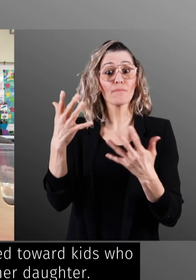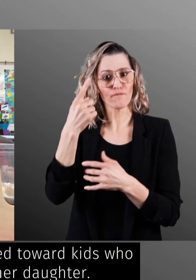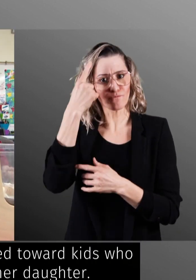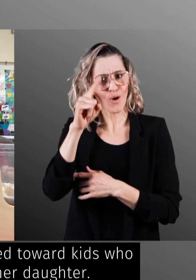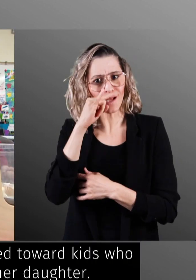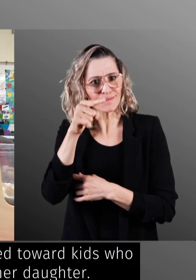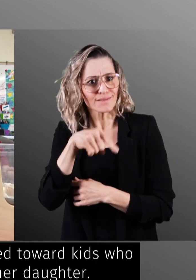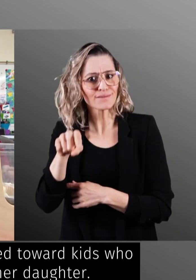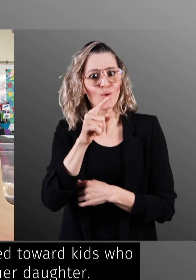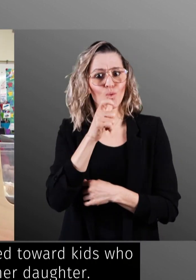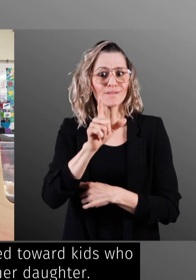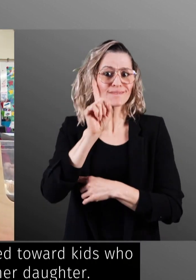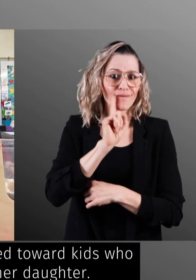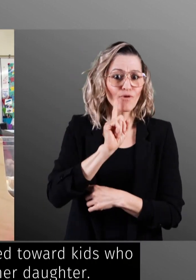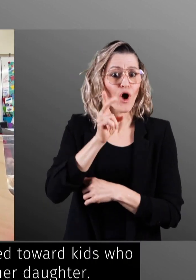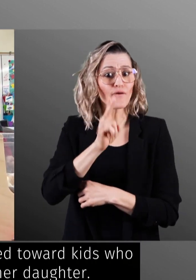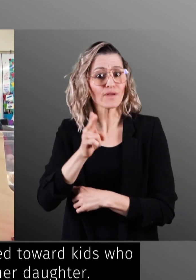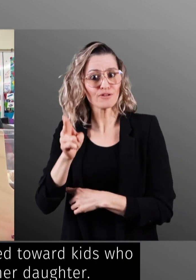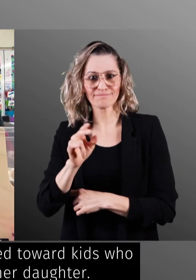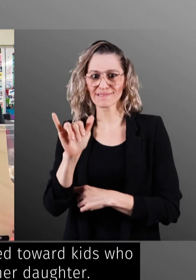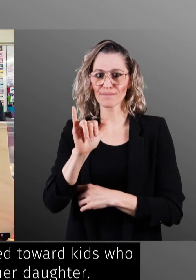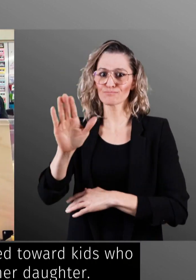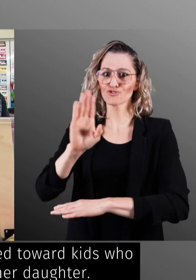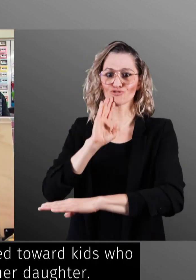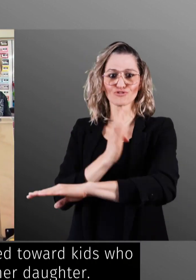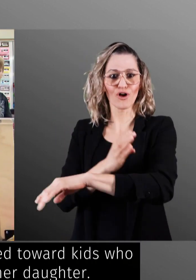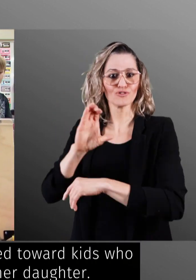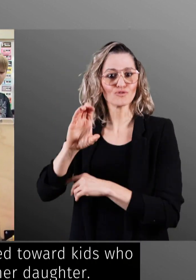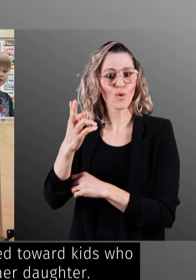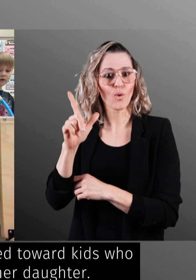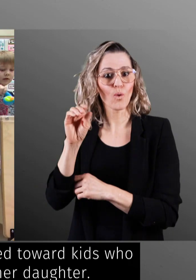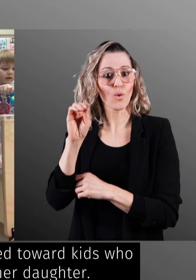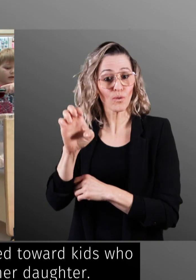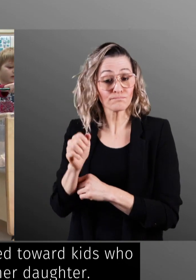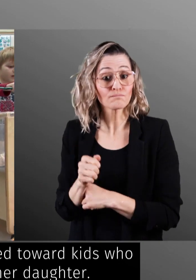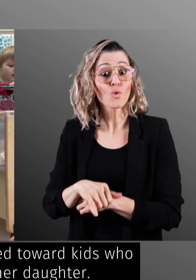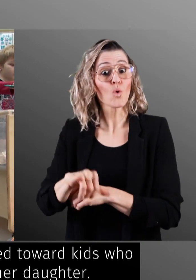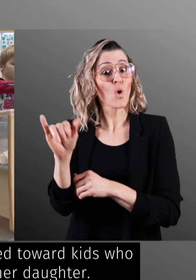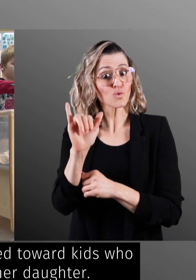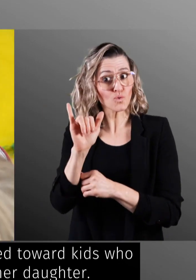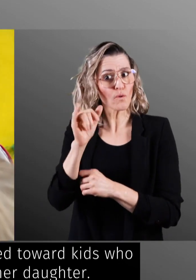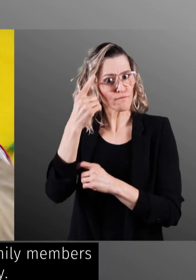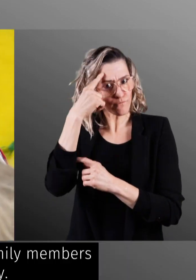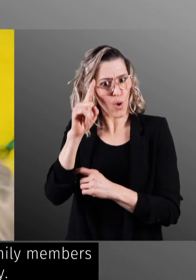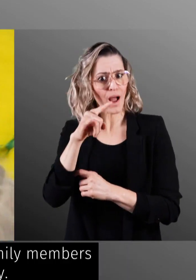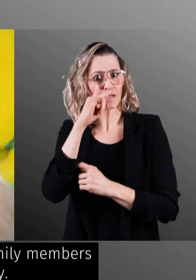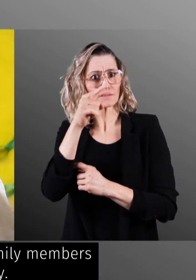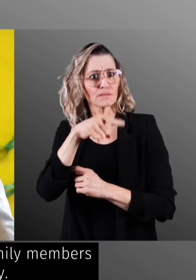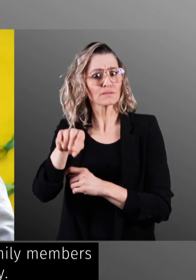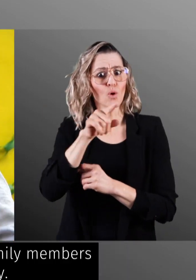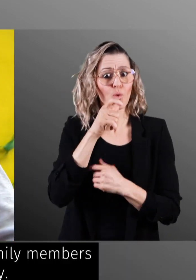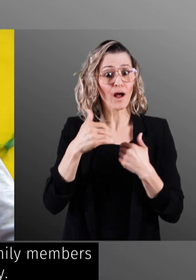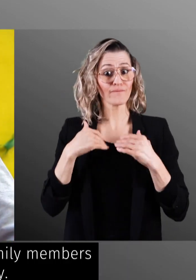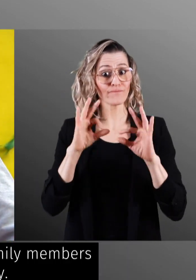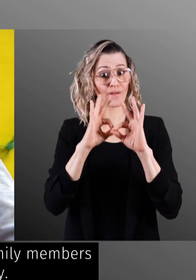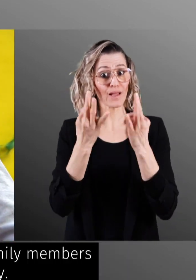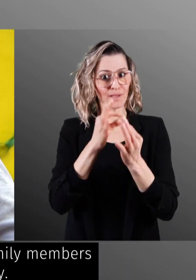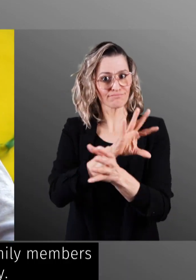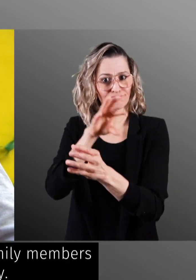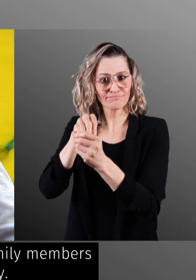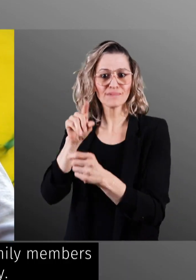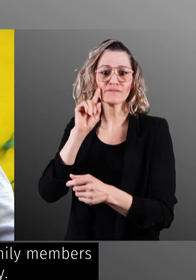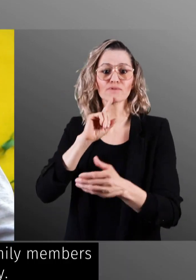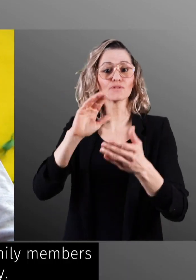That's because its programming is geared towards kids who are deaf or hard of hearing like her daughter. It's also for children who have